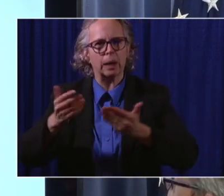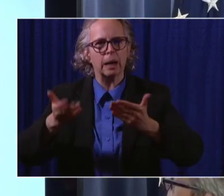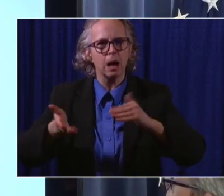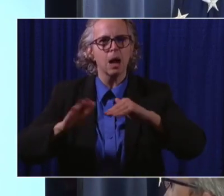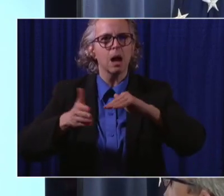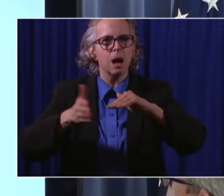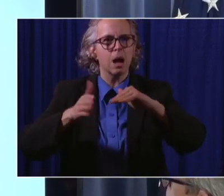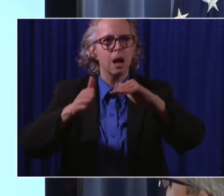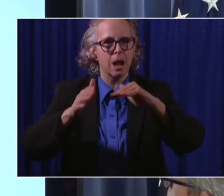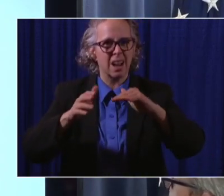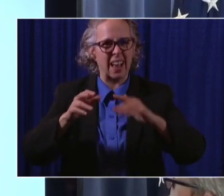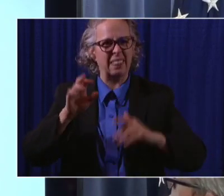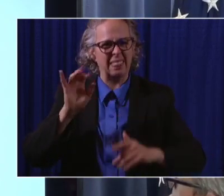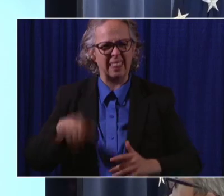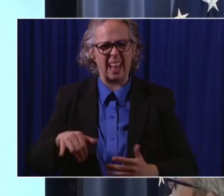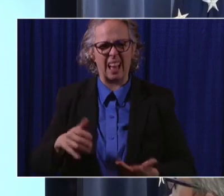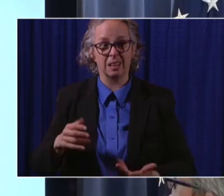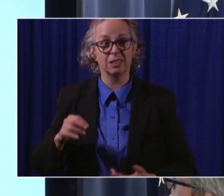July 23rd.